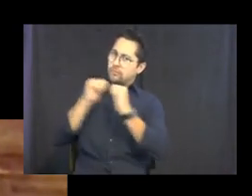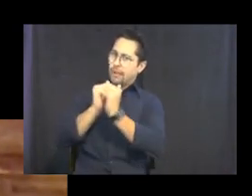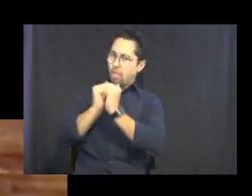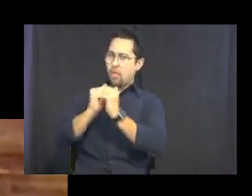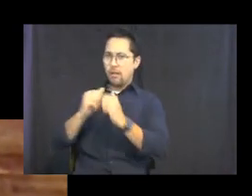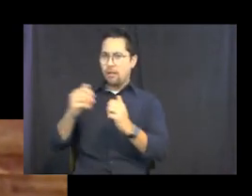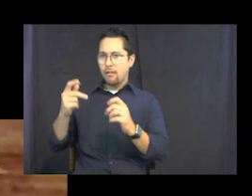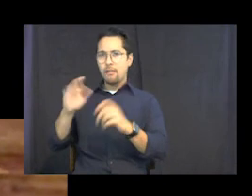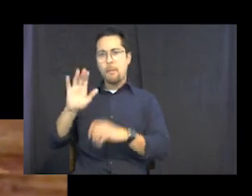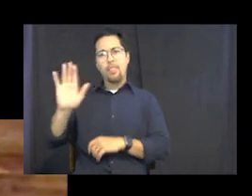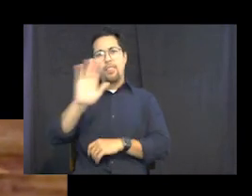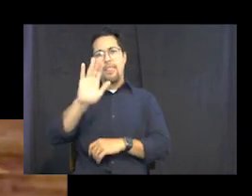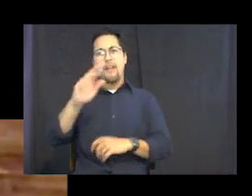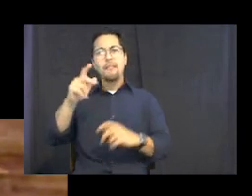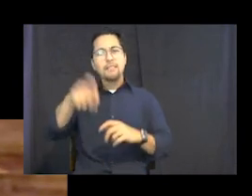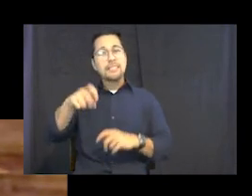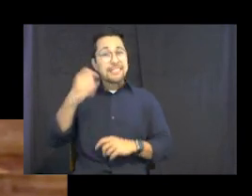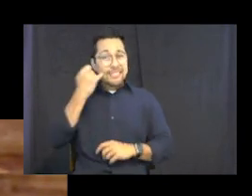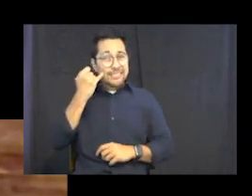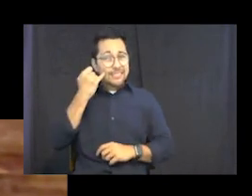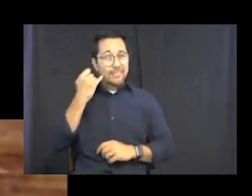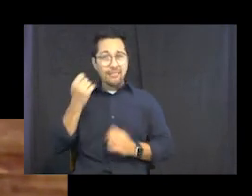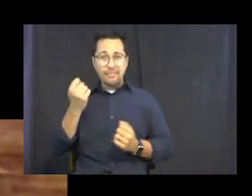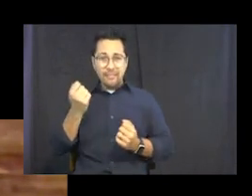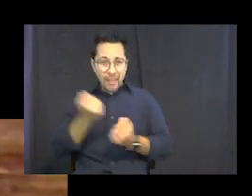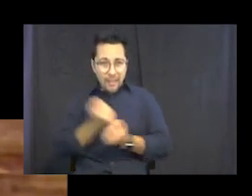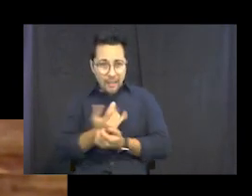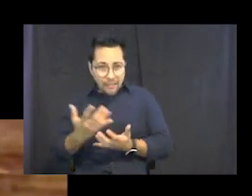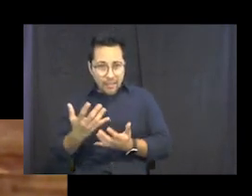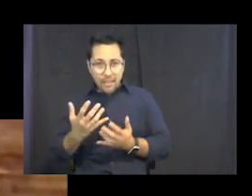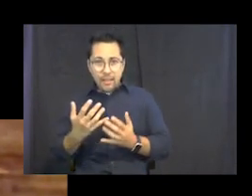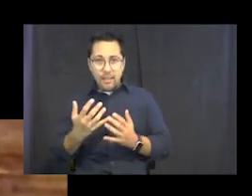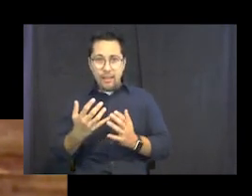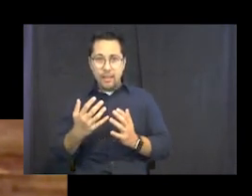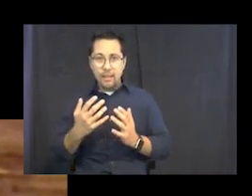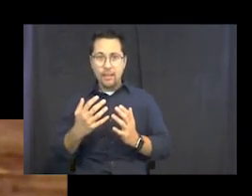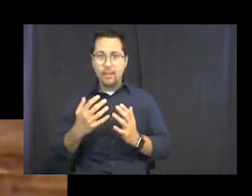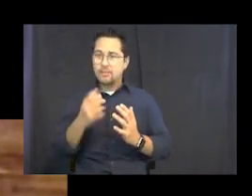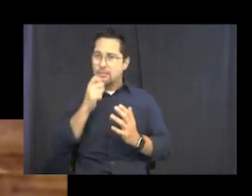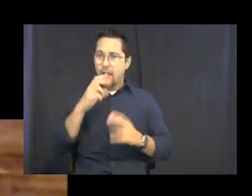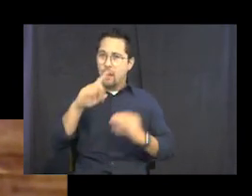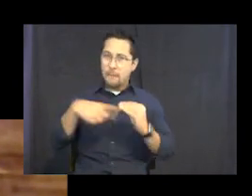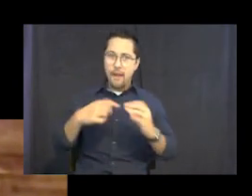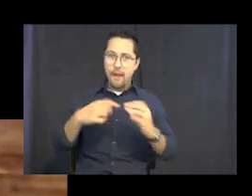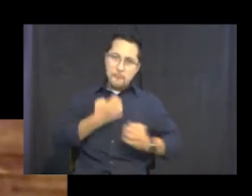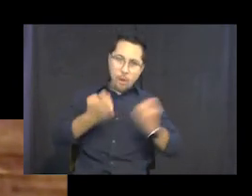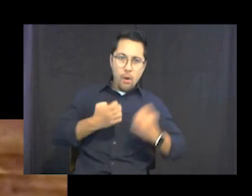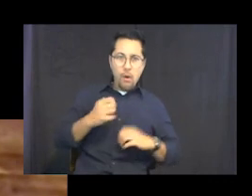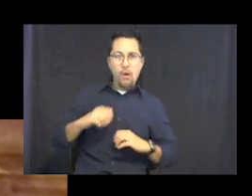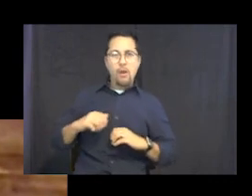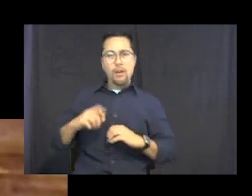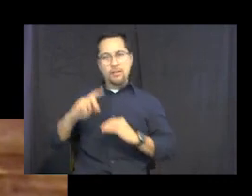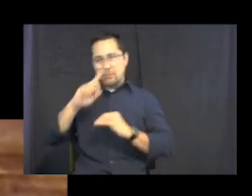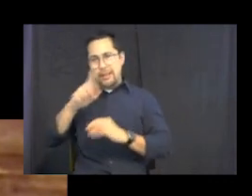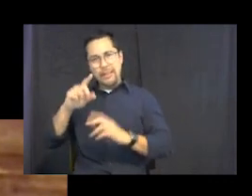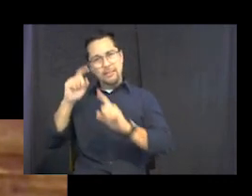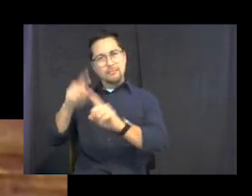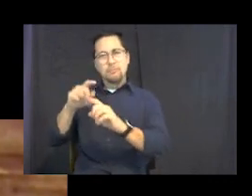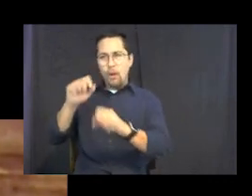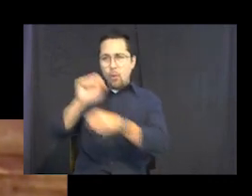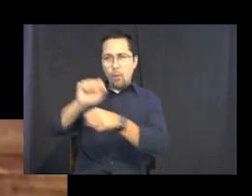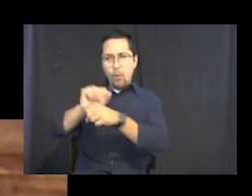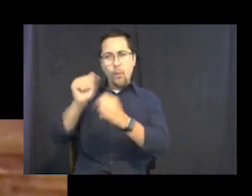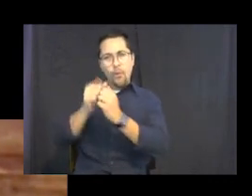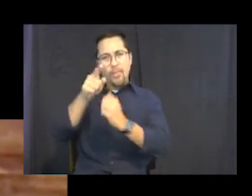what their needs are. Because again, everything is person-centered. So it's not about emotions or how I feel. It's about working with that